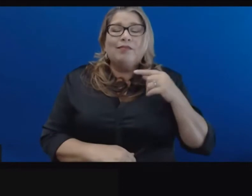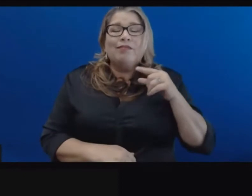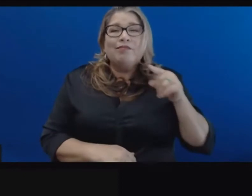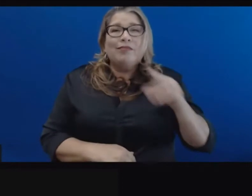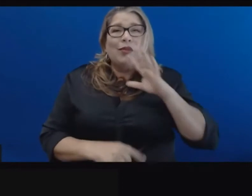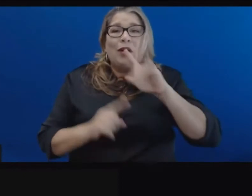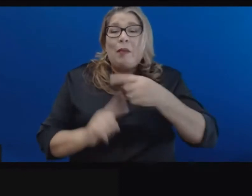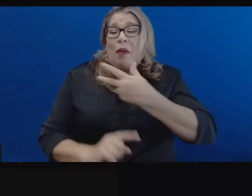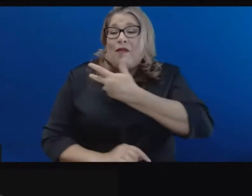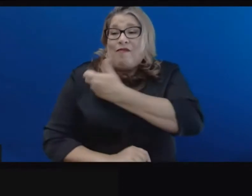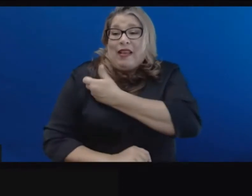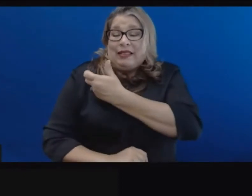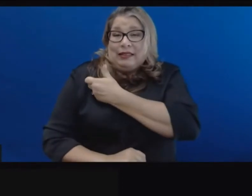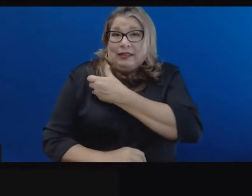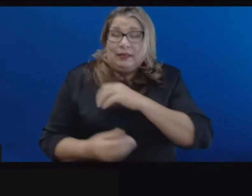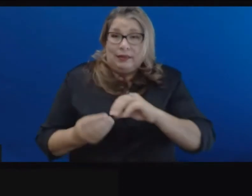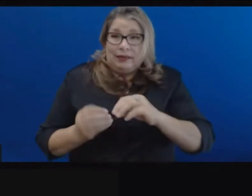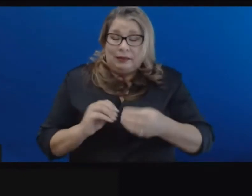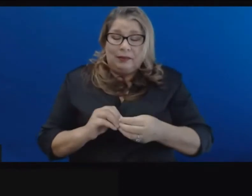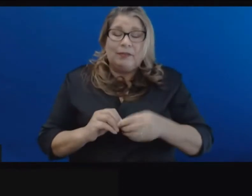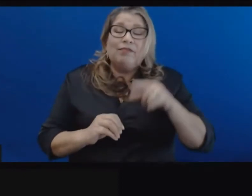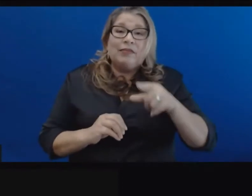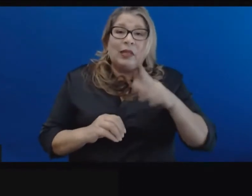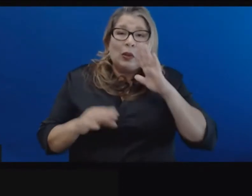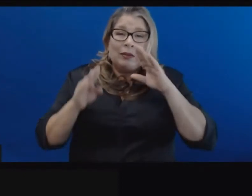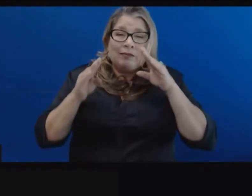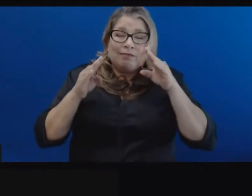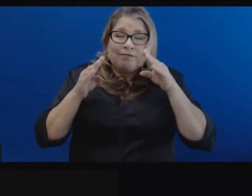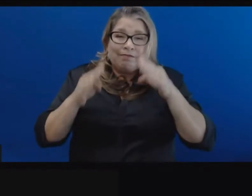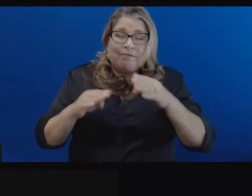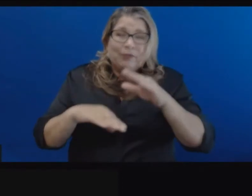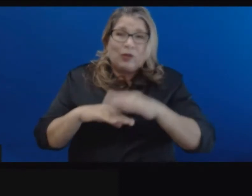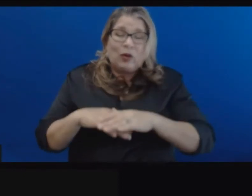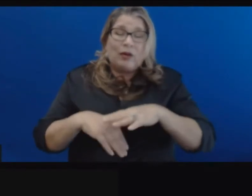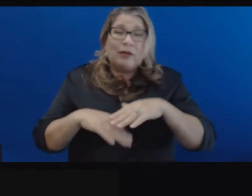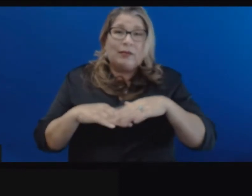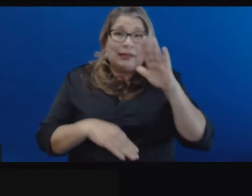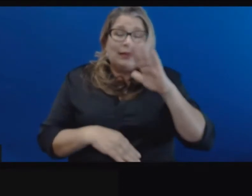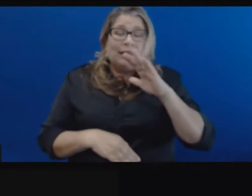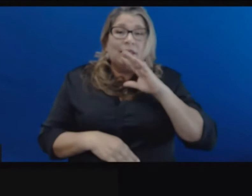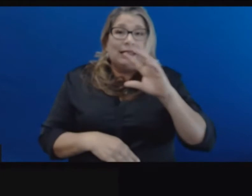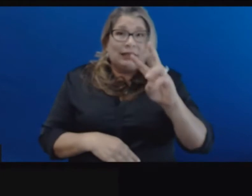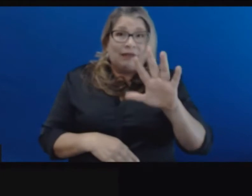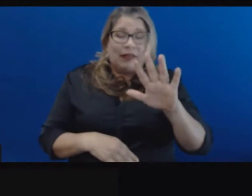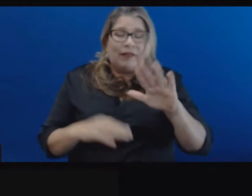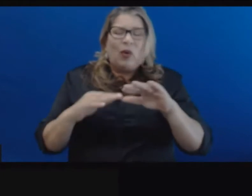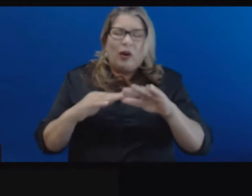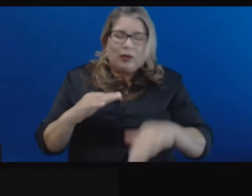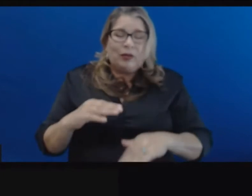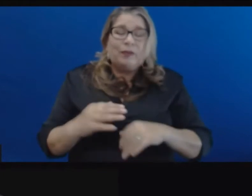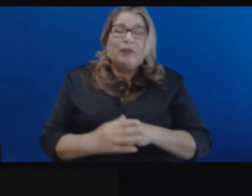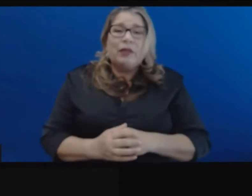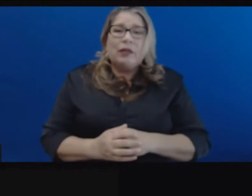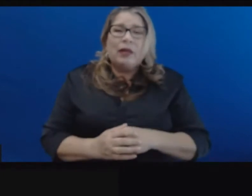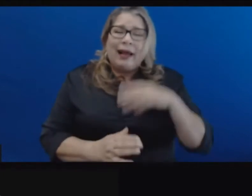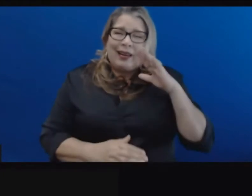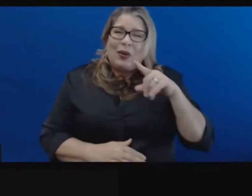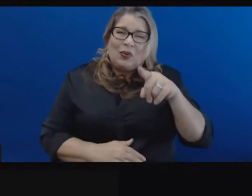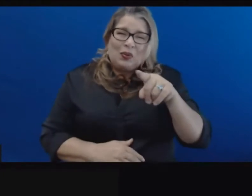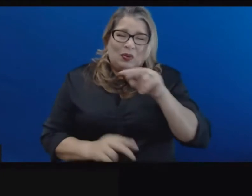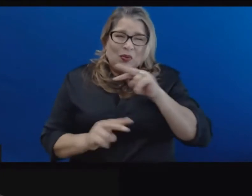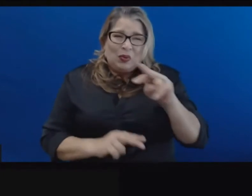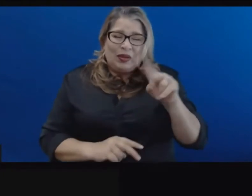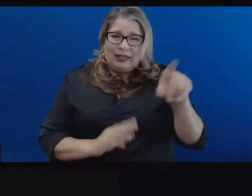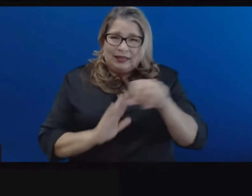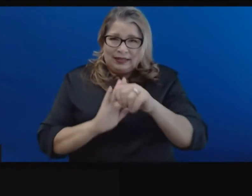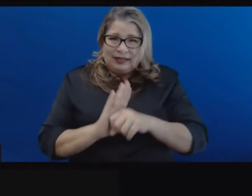a state's 65 and over population and their vaccination pace. I know you said the state is still looking over these guidelines, but